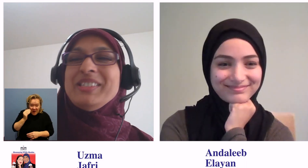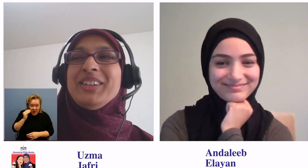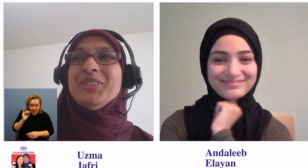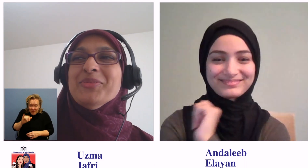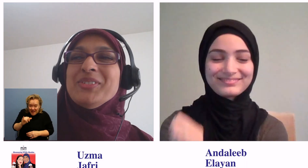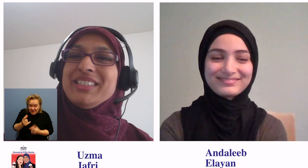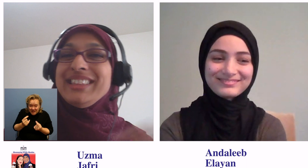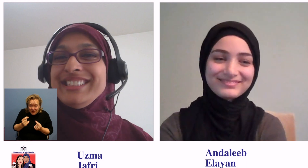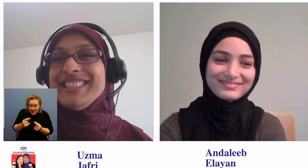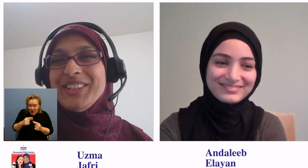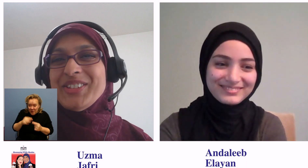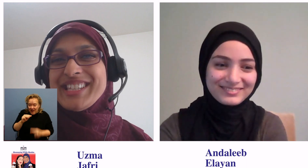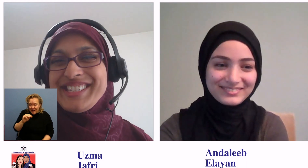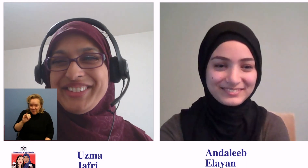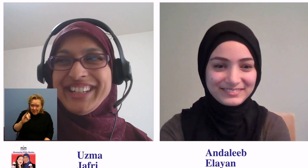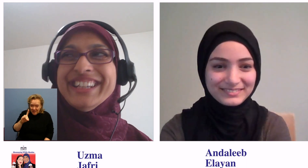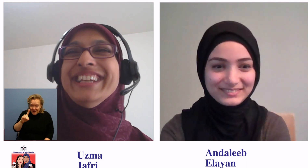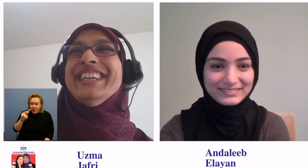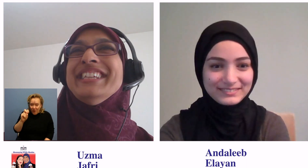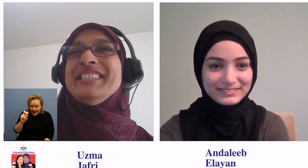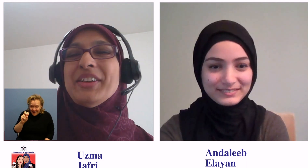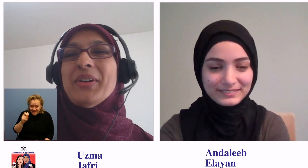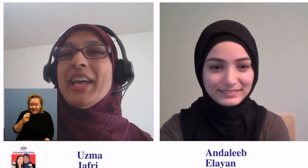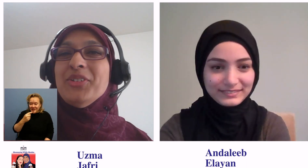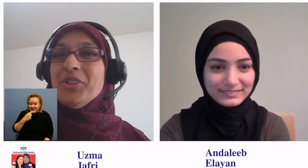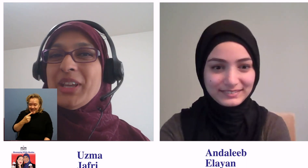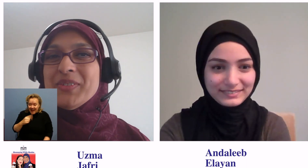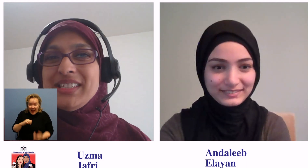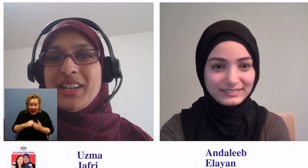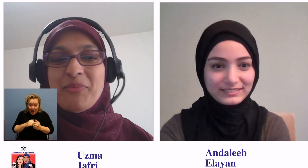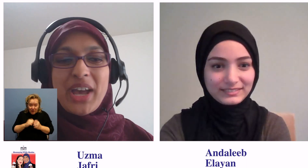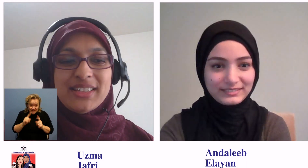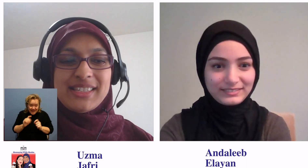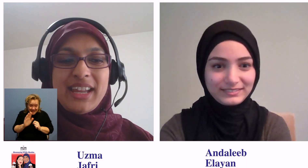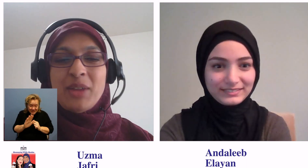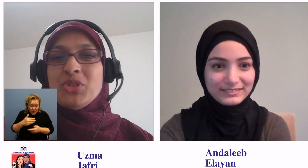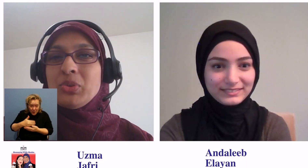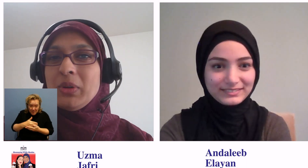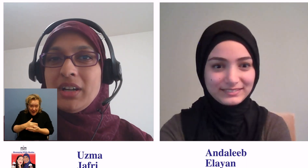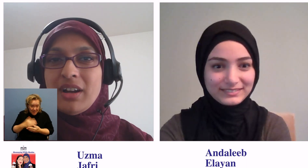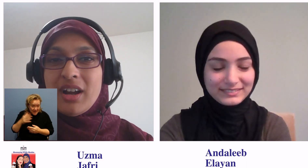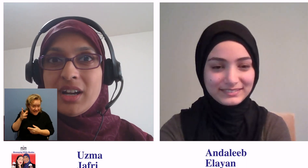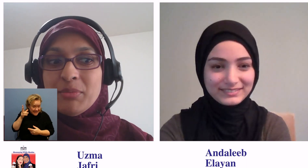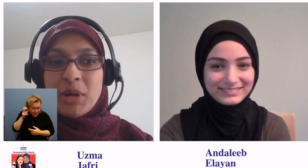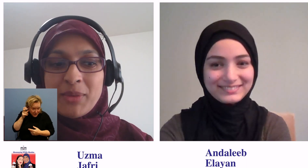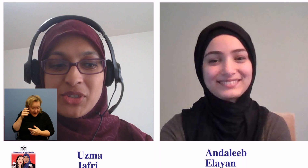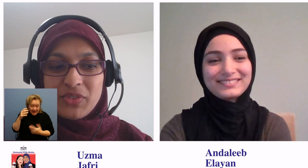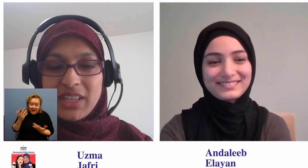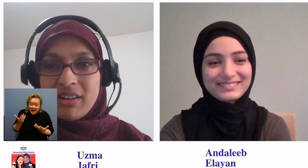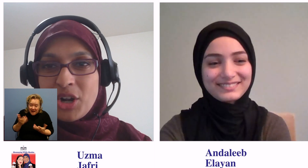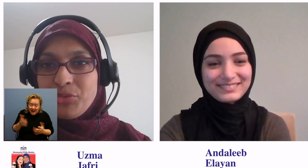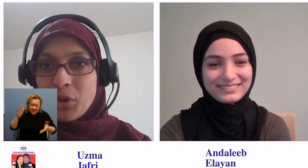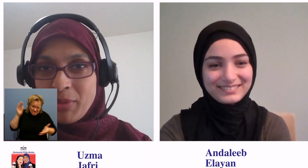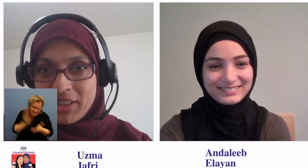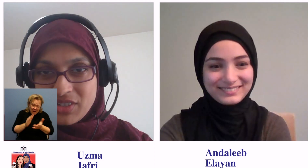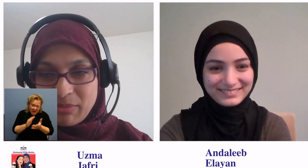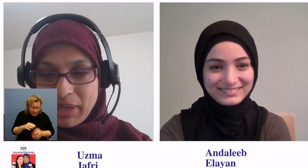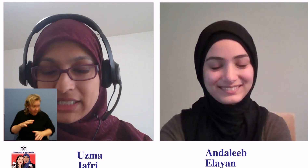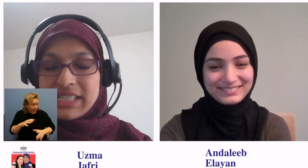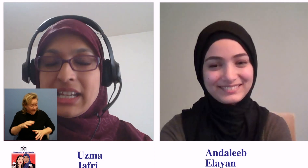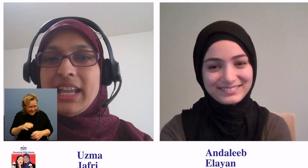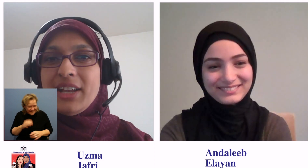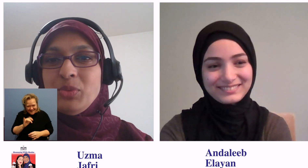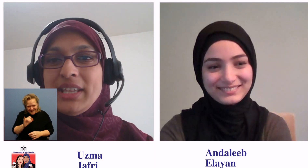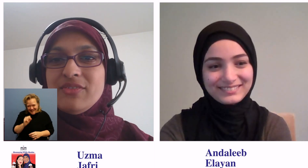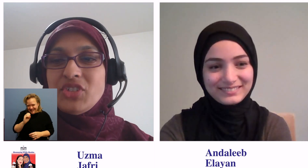deliver babies at home. So he's like, this is how you test hearing. So I don't know if that was done in Palestine. I'm sure our moms over there and our foremothers